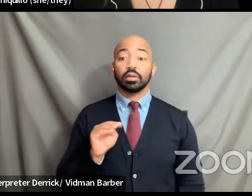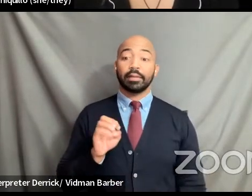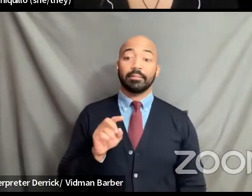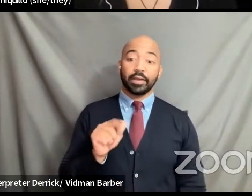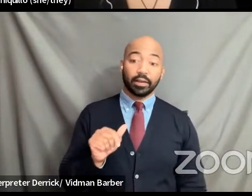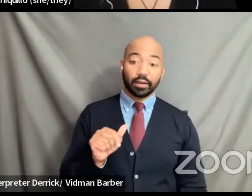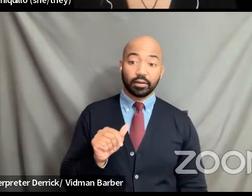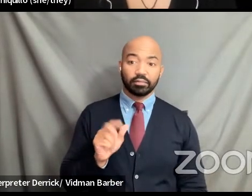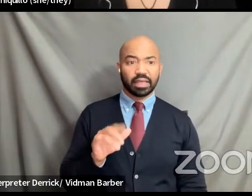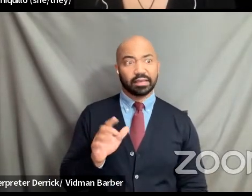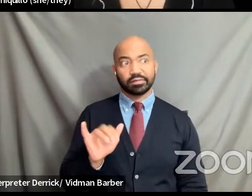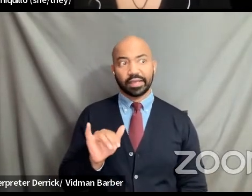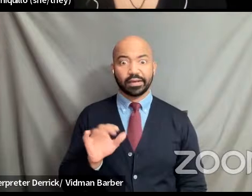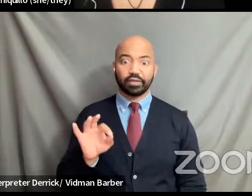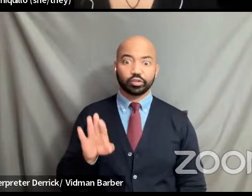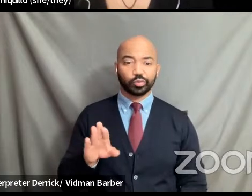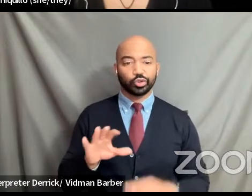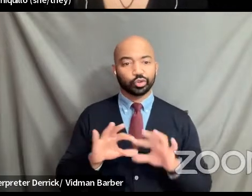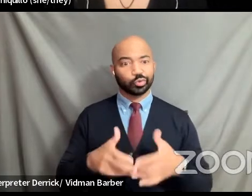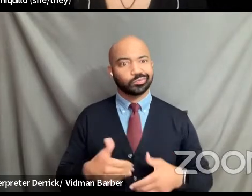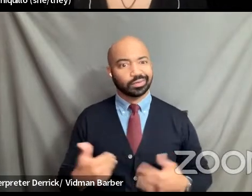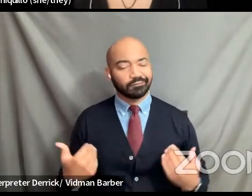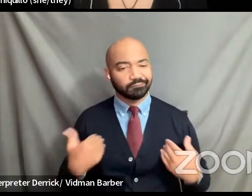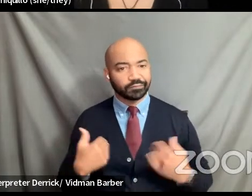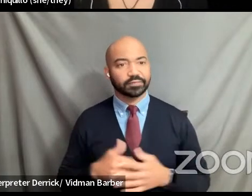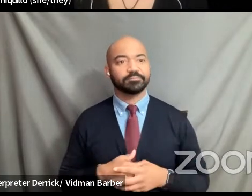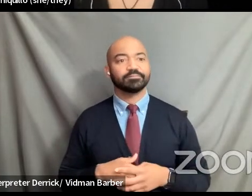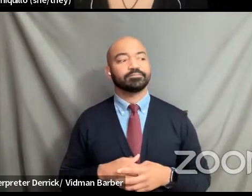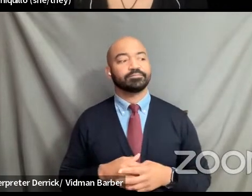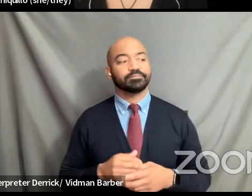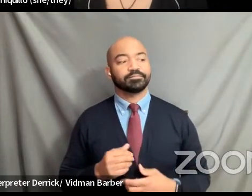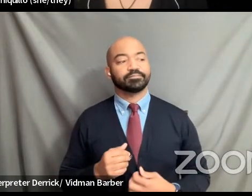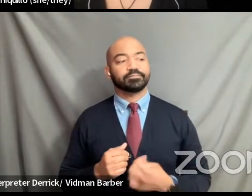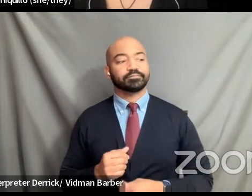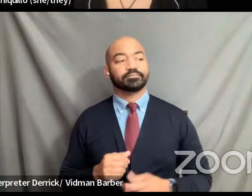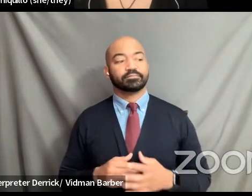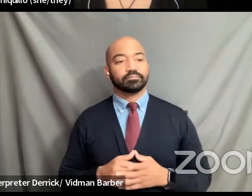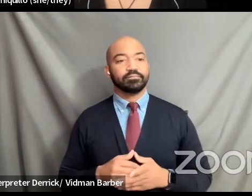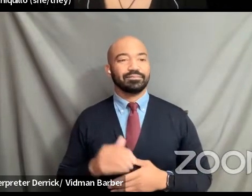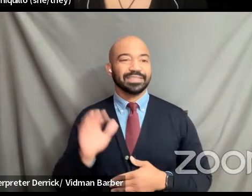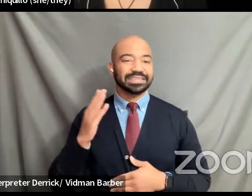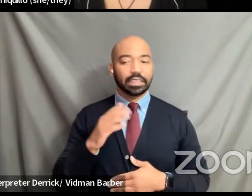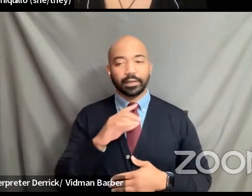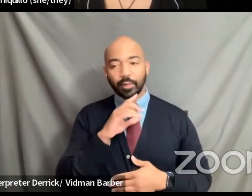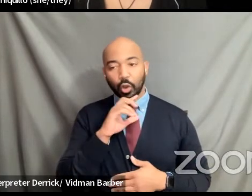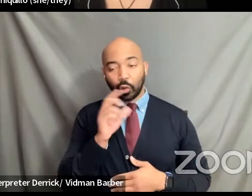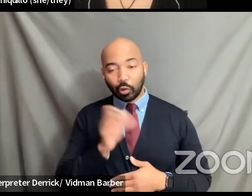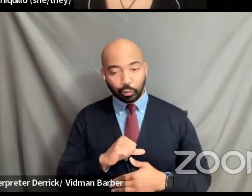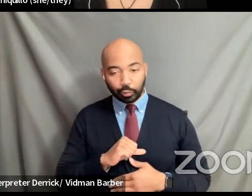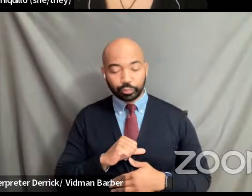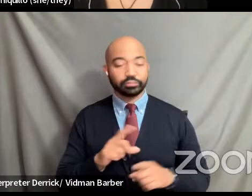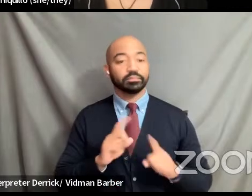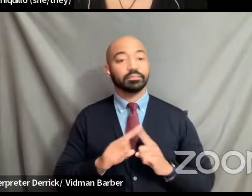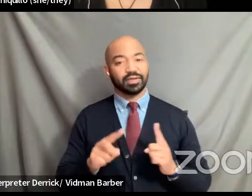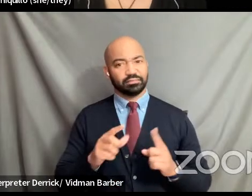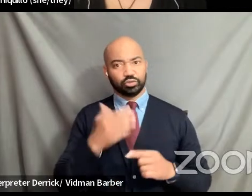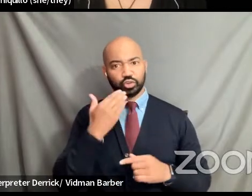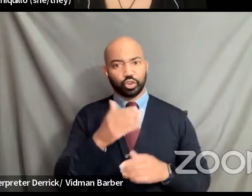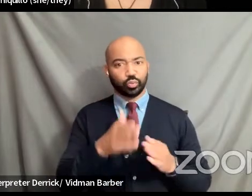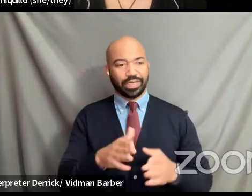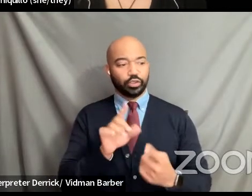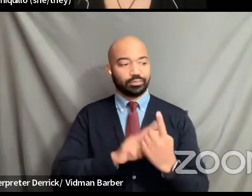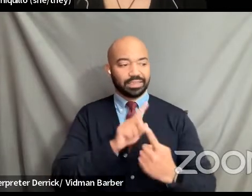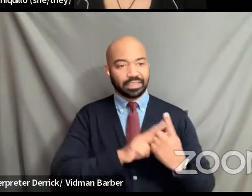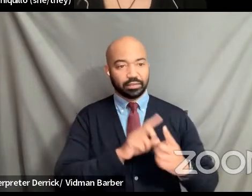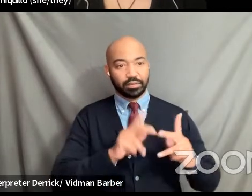Facebook groups, they seem very, old school, but it's a great way to meet people. So I'm a